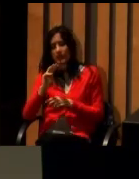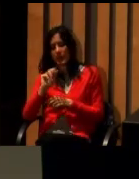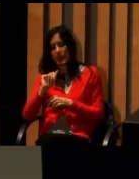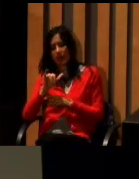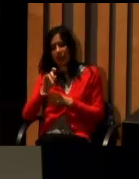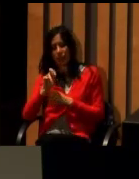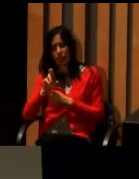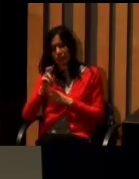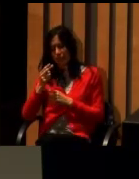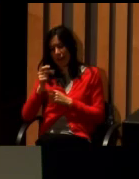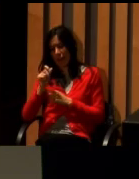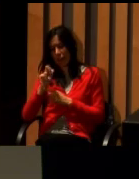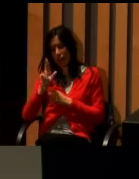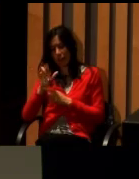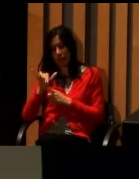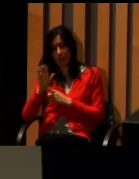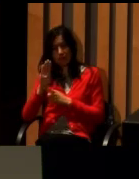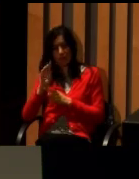at one time.